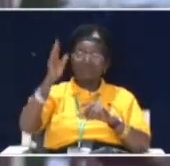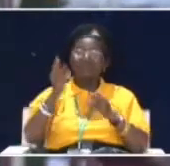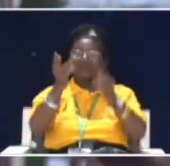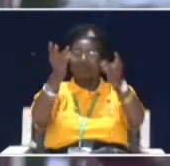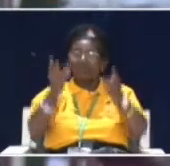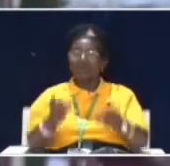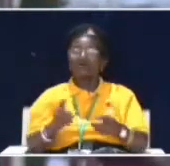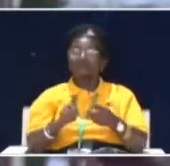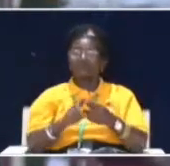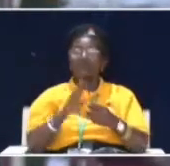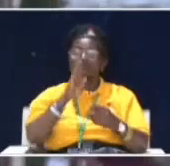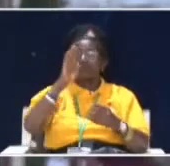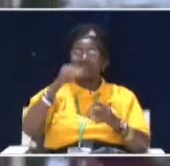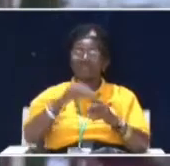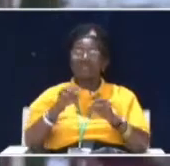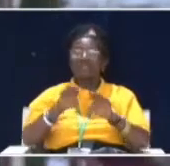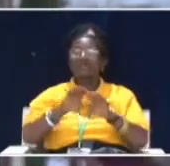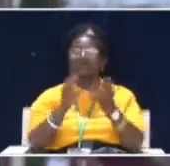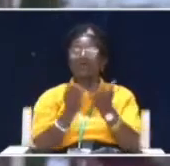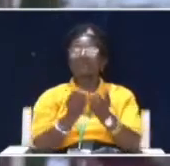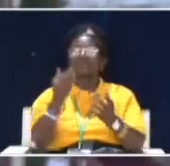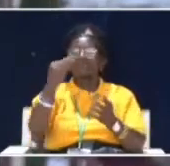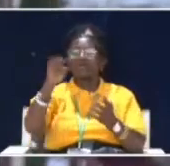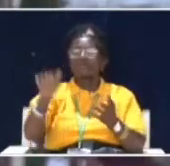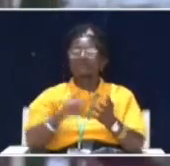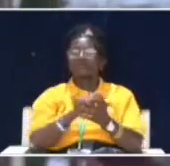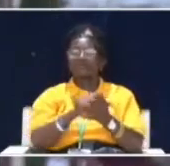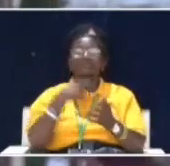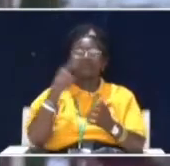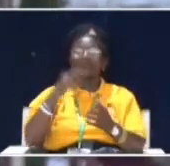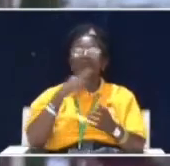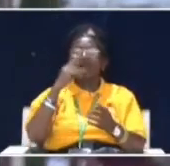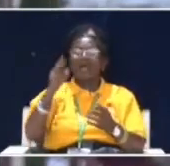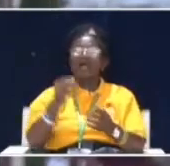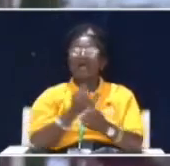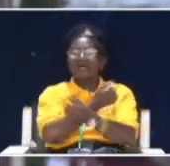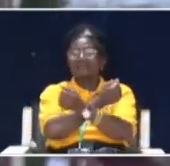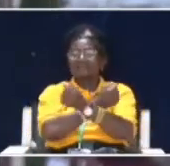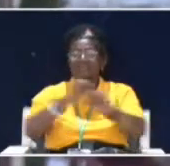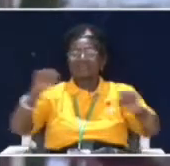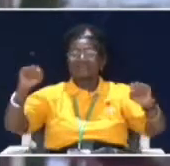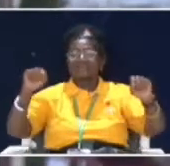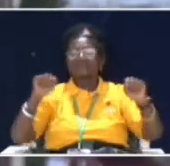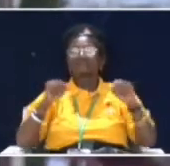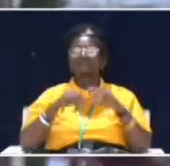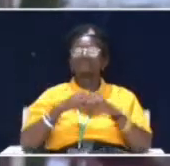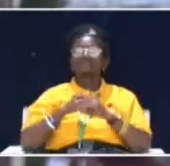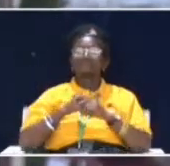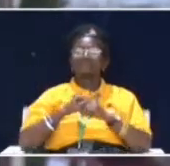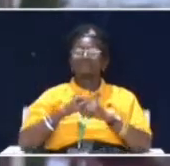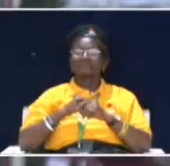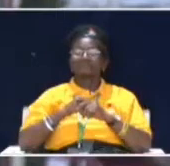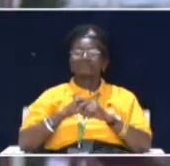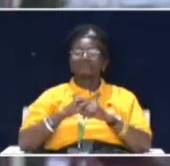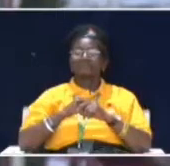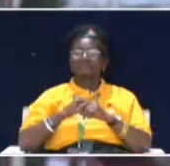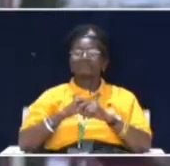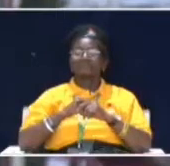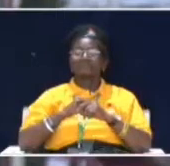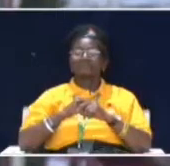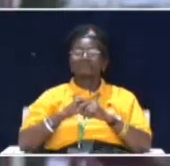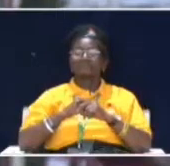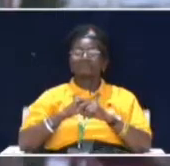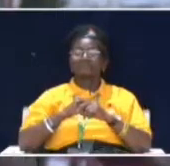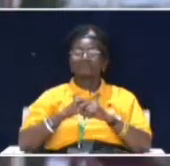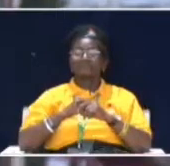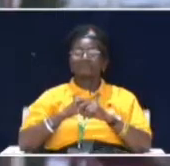in the company of those who are saved. Wa fe wa ni yan han lati ni idapo pelu awon omo Olorun